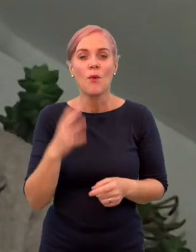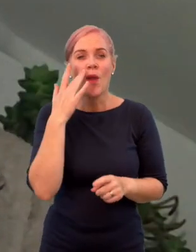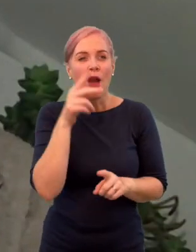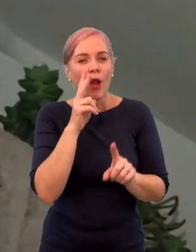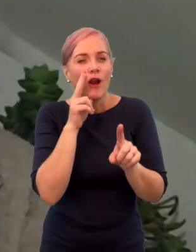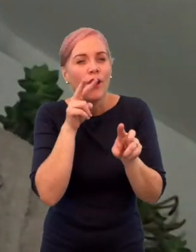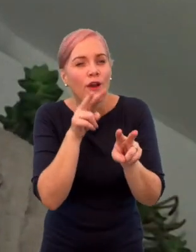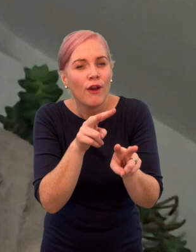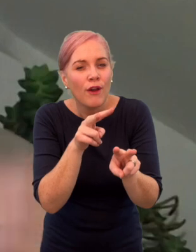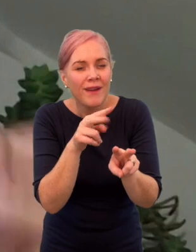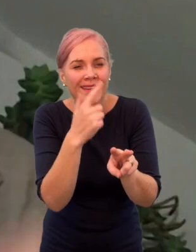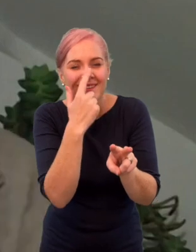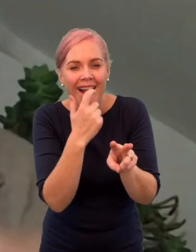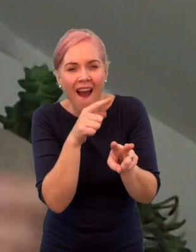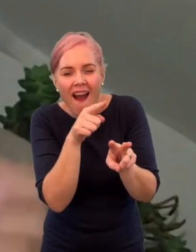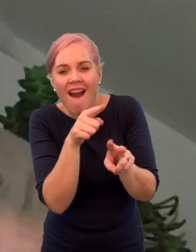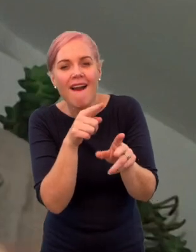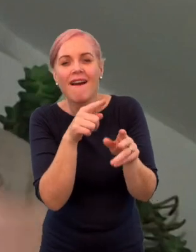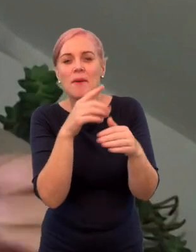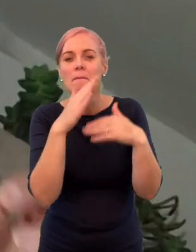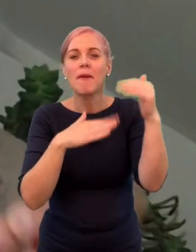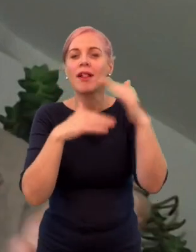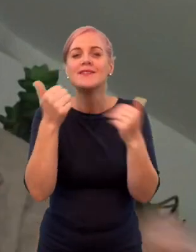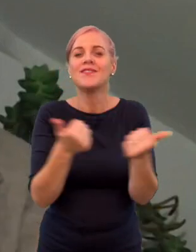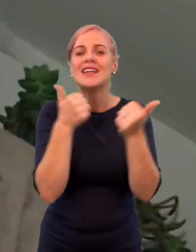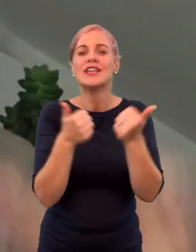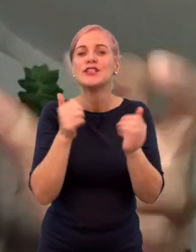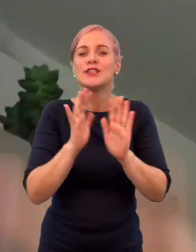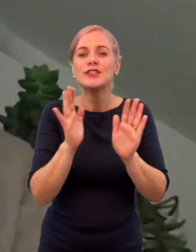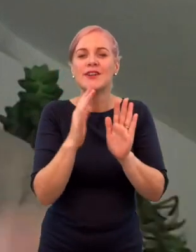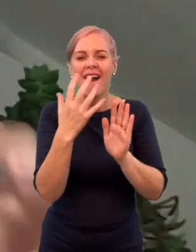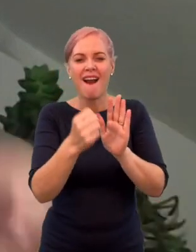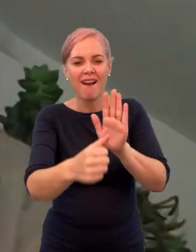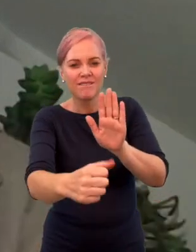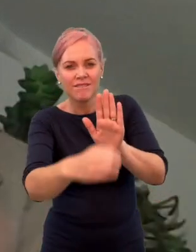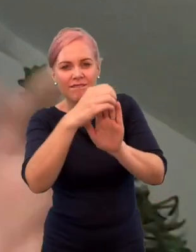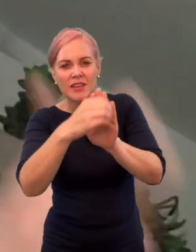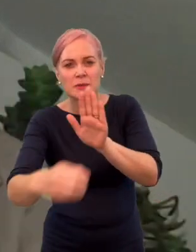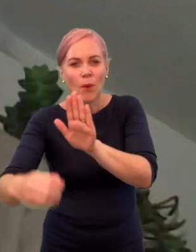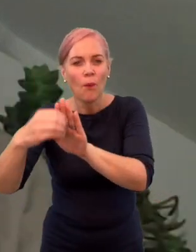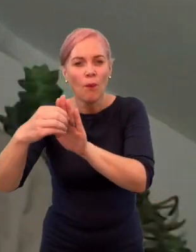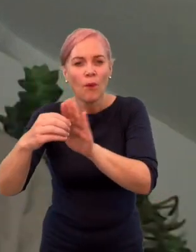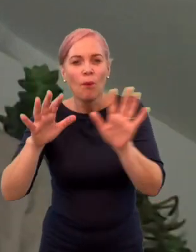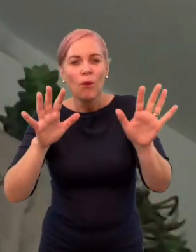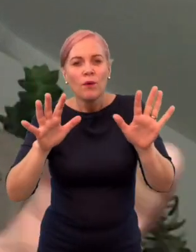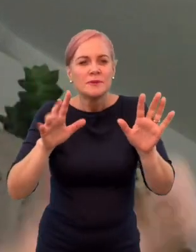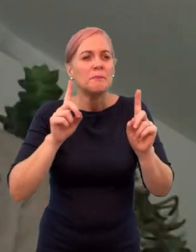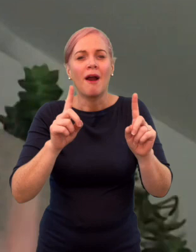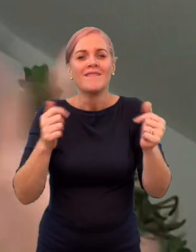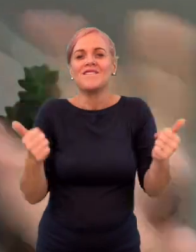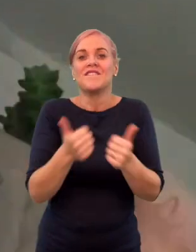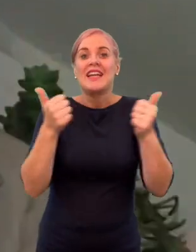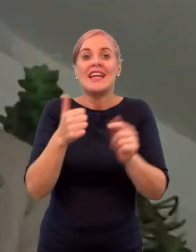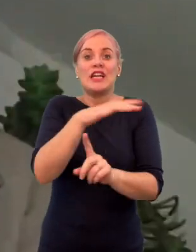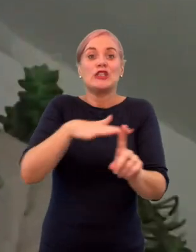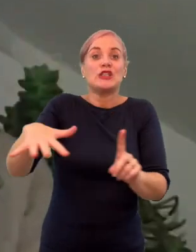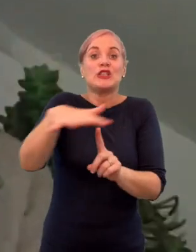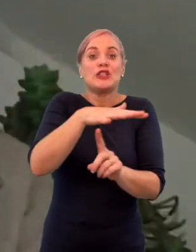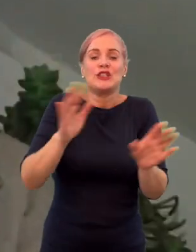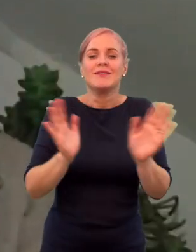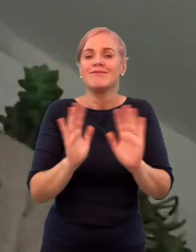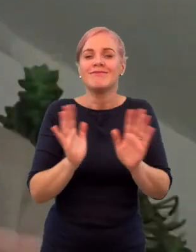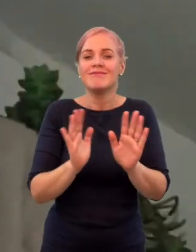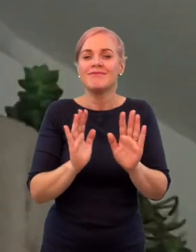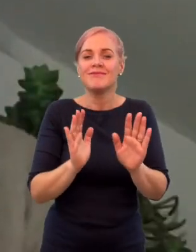When you look a little bit closer, you can see they're kind of half built. They've got like supports that are completely, so it's not a finished space